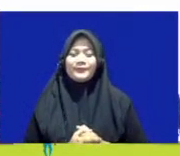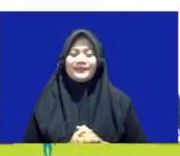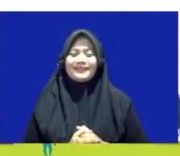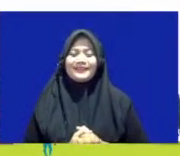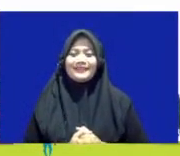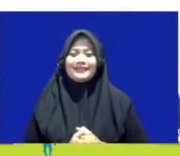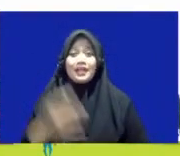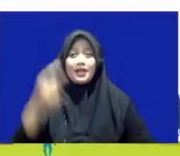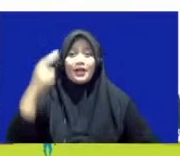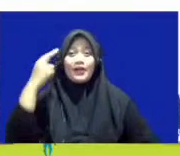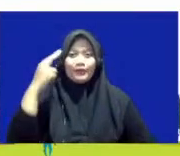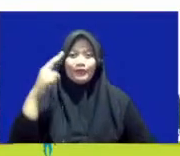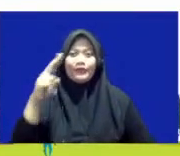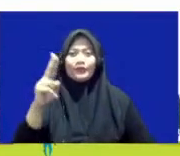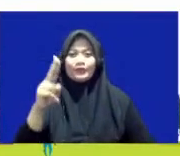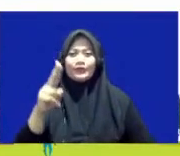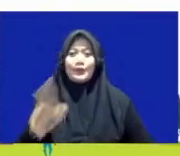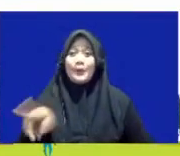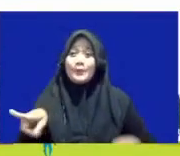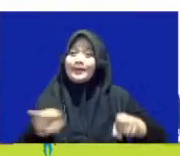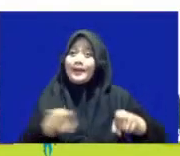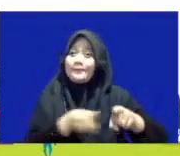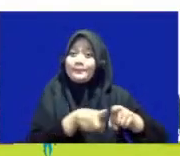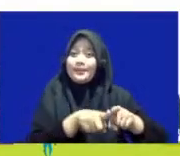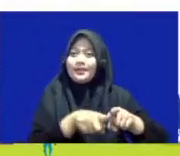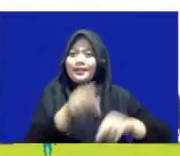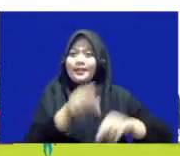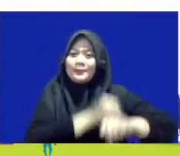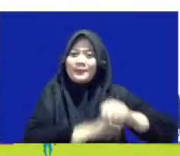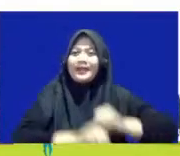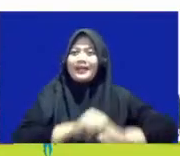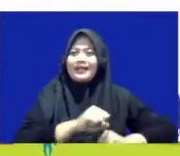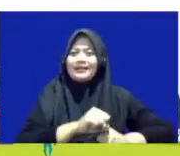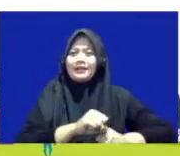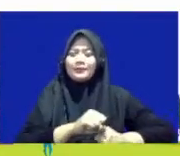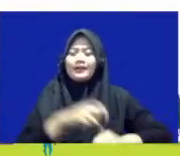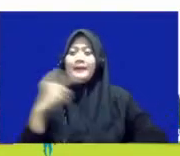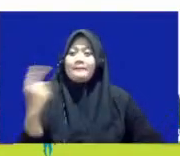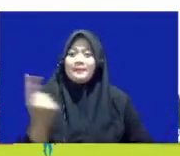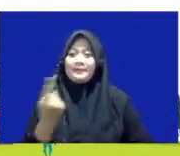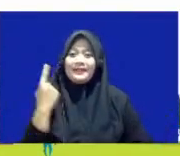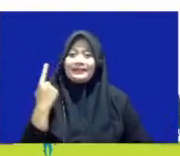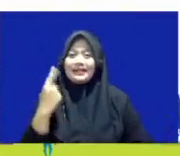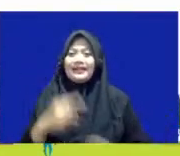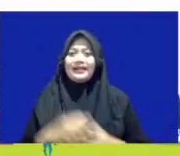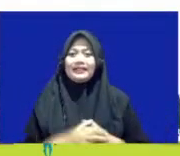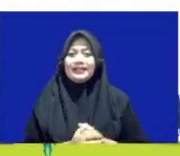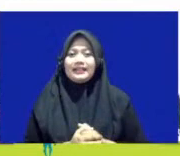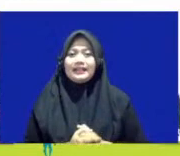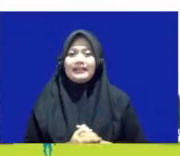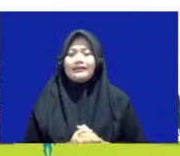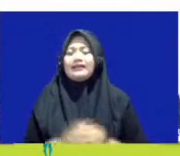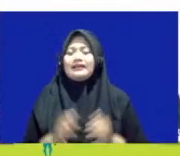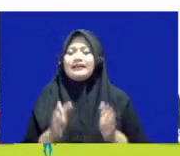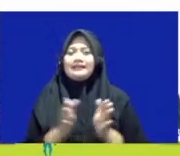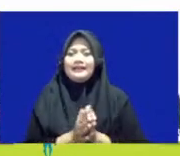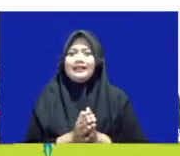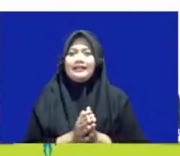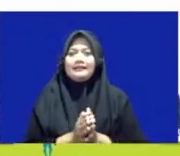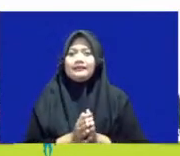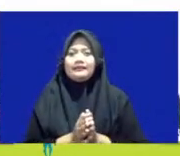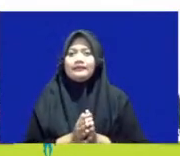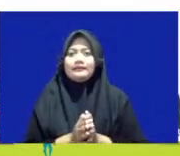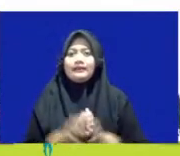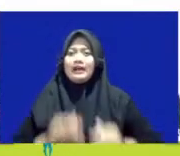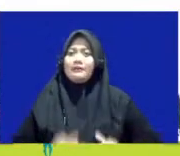than the regular humanitarian support from national exchequer, we also established National Disaster Management Emergency Fund, which